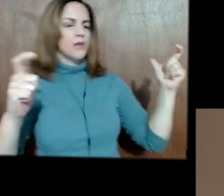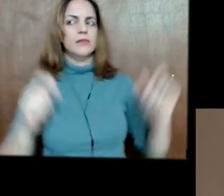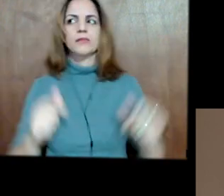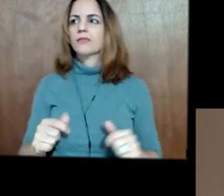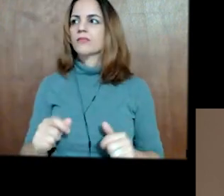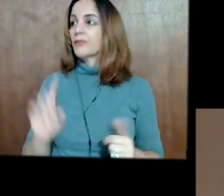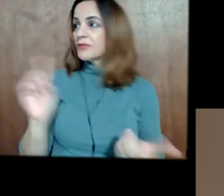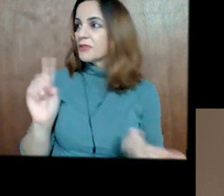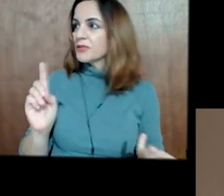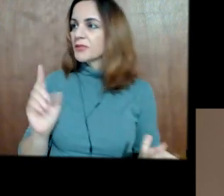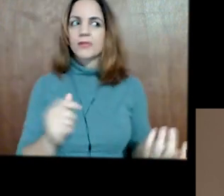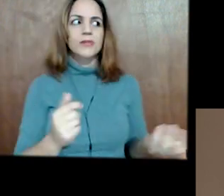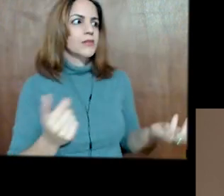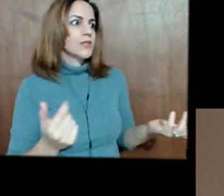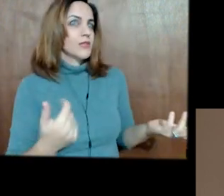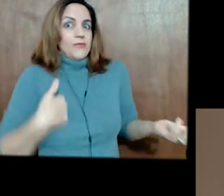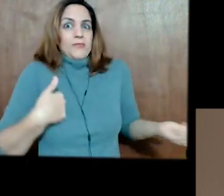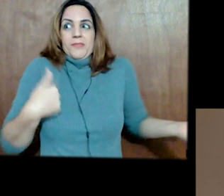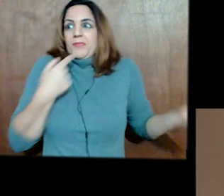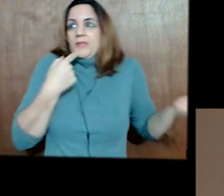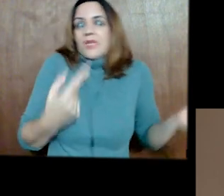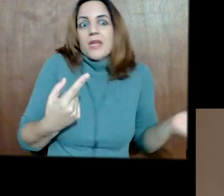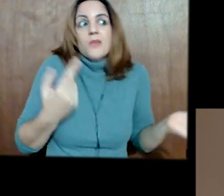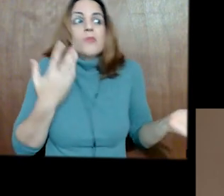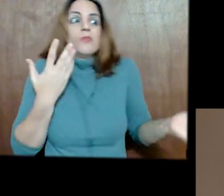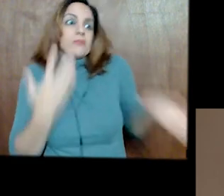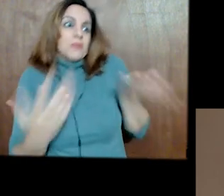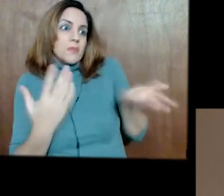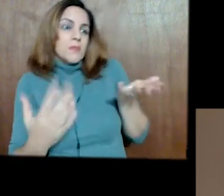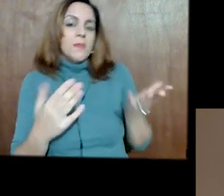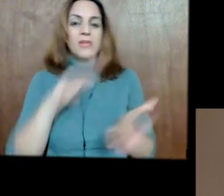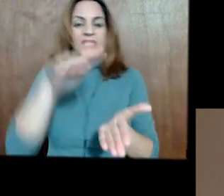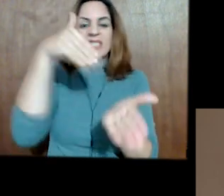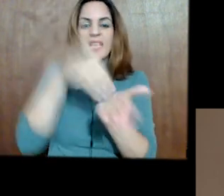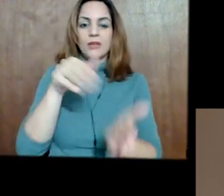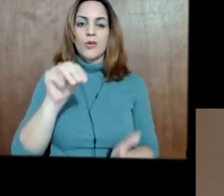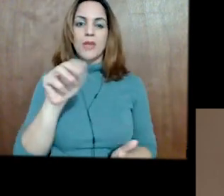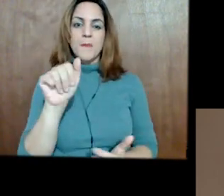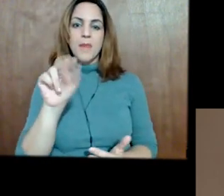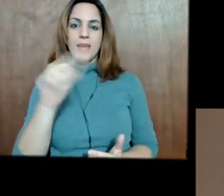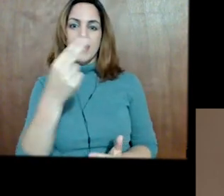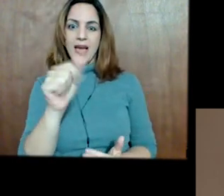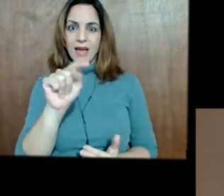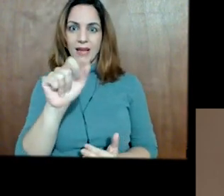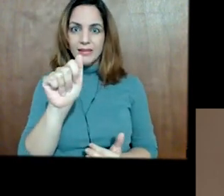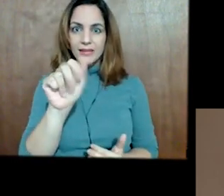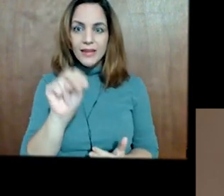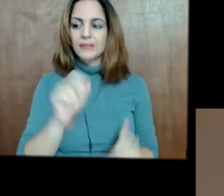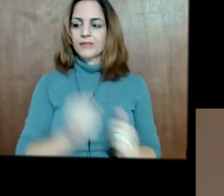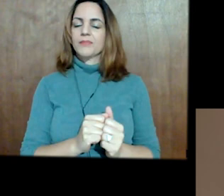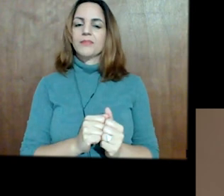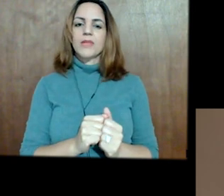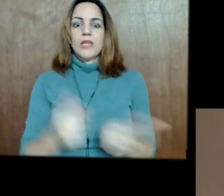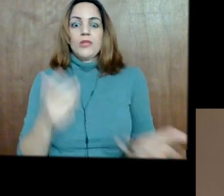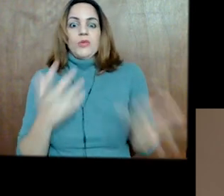So we said, you get the Manhattan Center. So how many does it hold? 3,000. He said, bigger. All right, and a couple of places